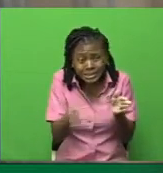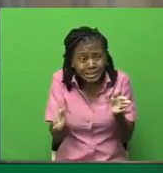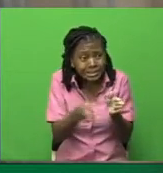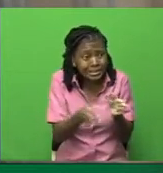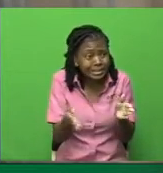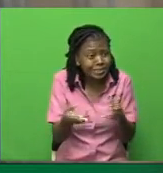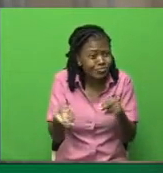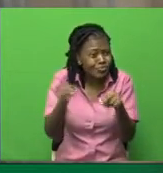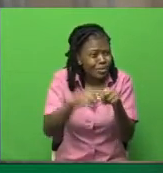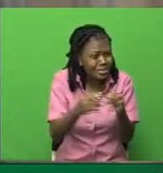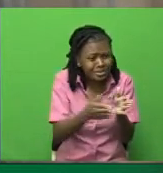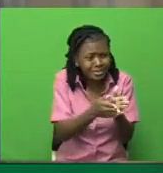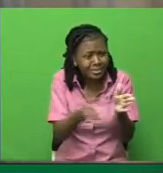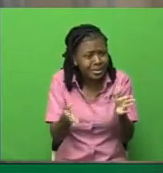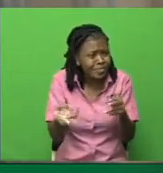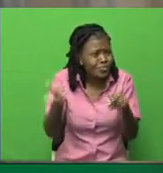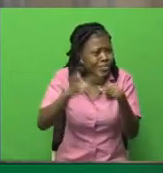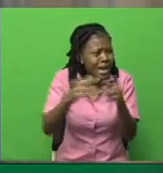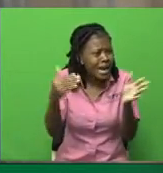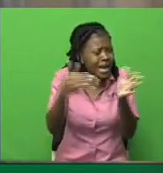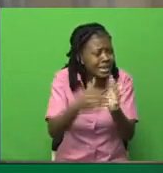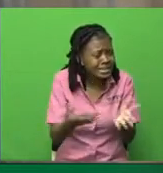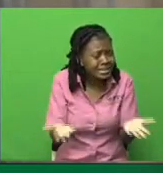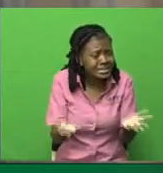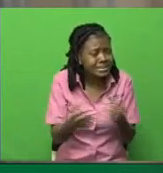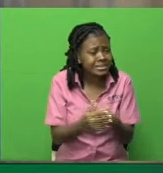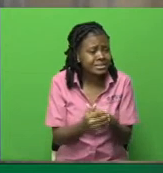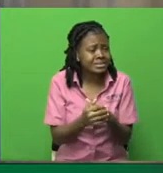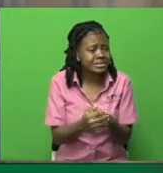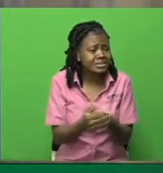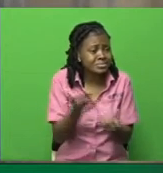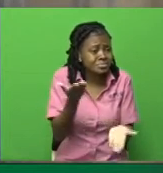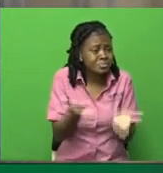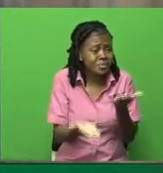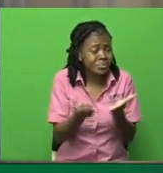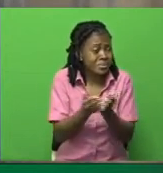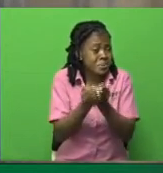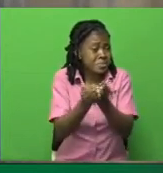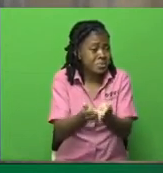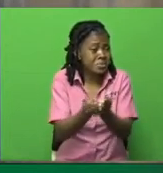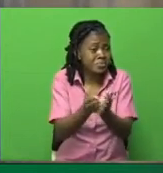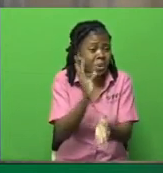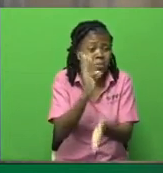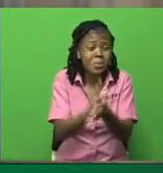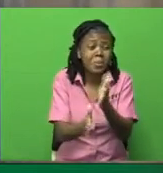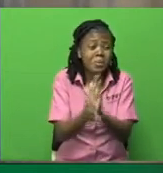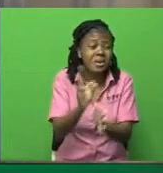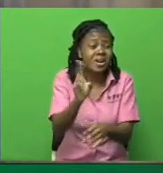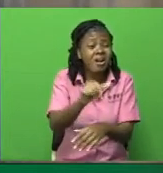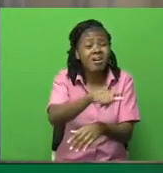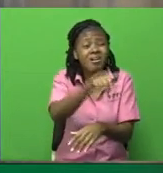Fisher Fork may have no choice but to more your boots and find alternative Arrangements